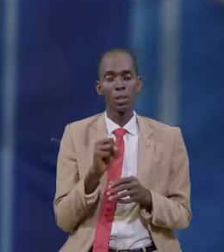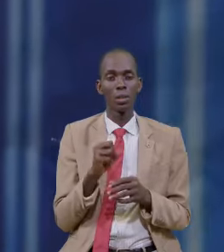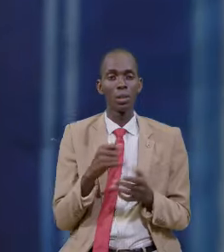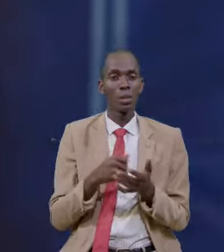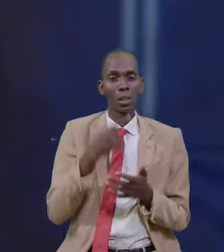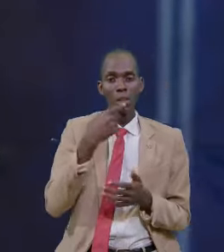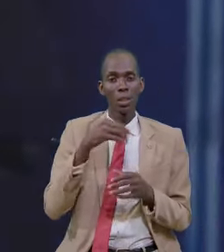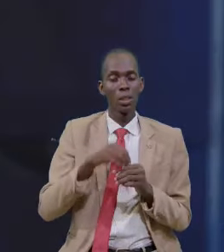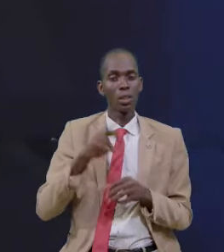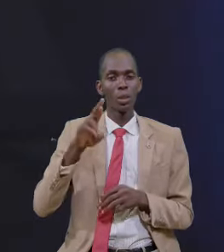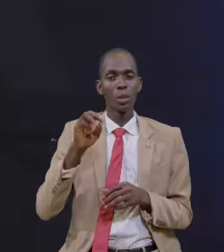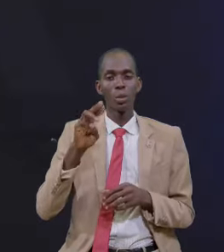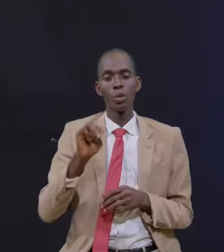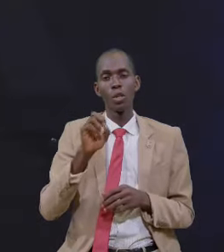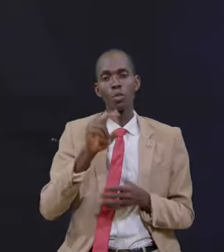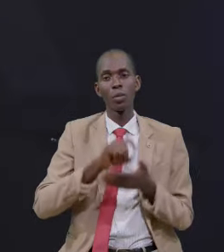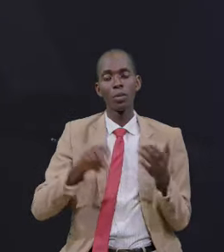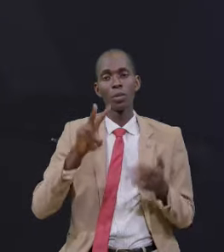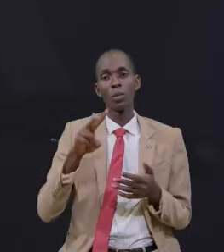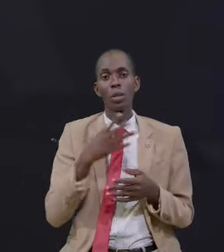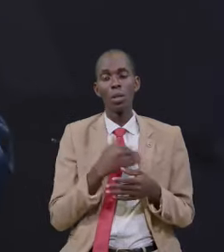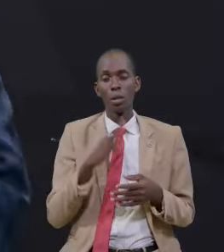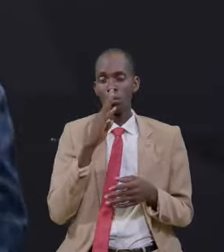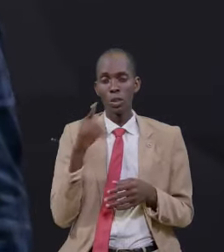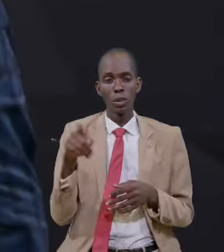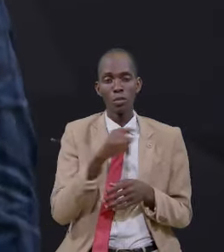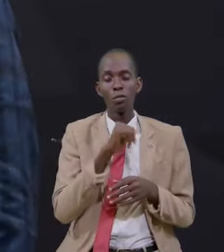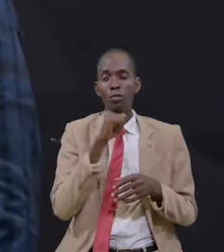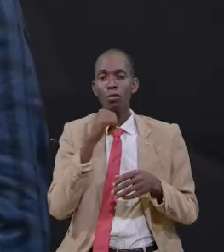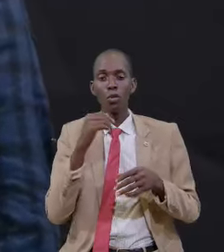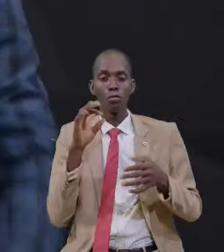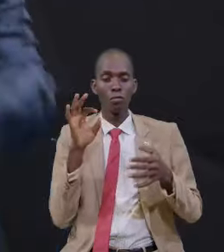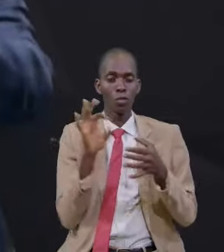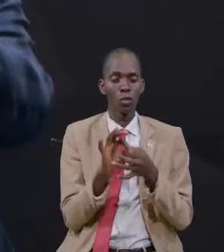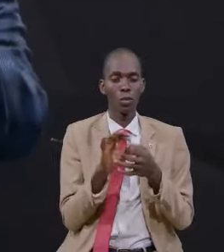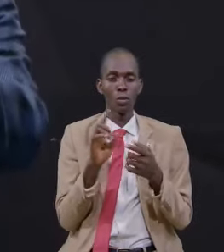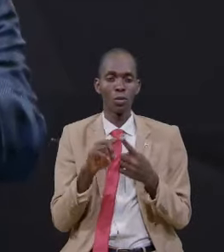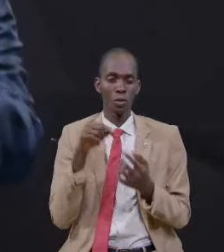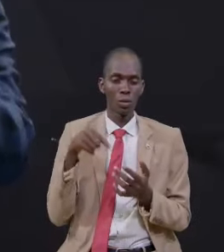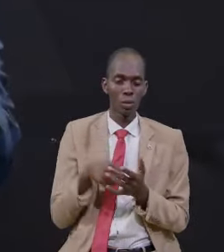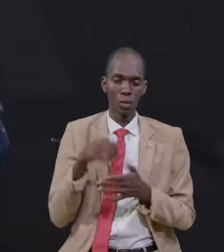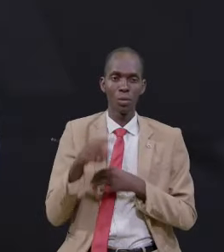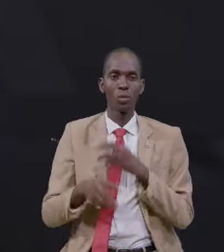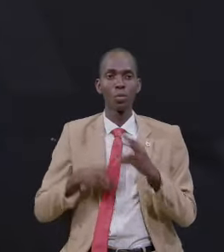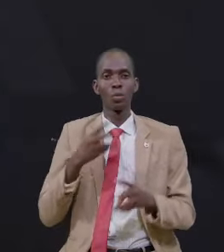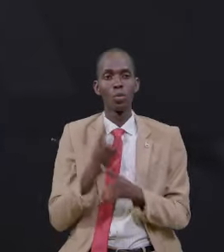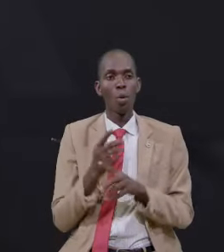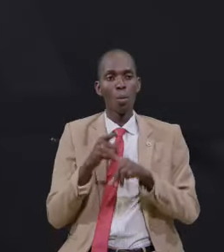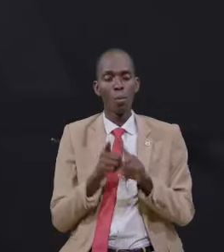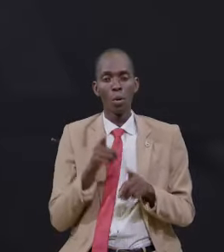verse 2, it says, and be not conformed to this world, but be